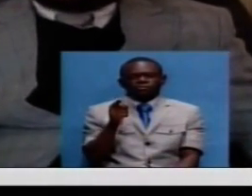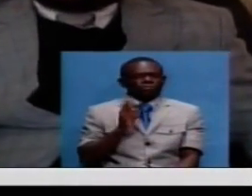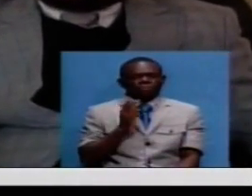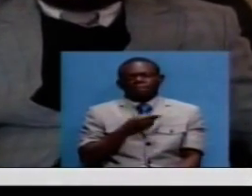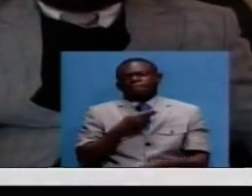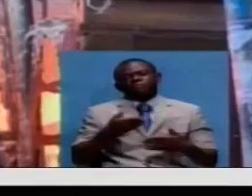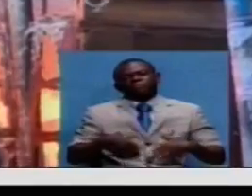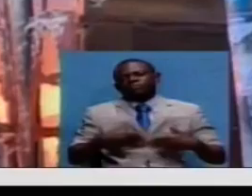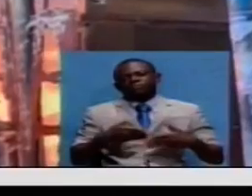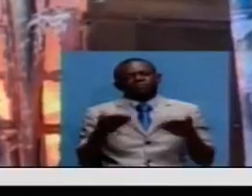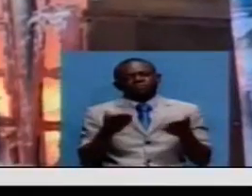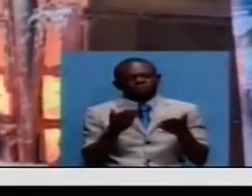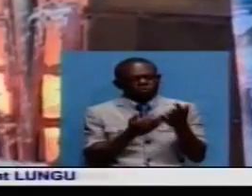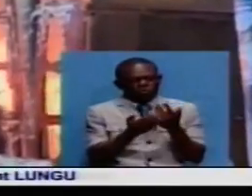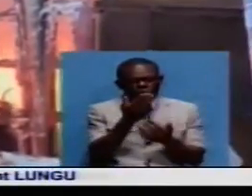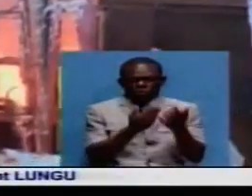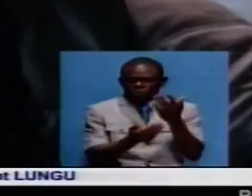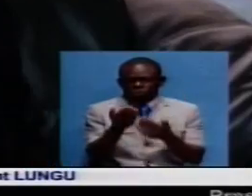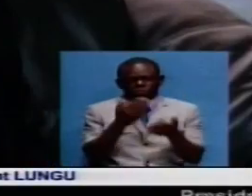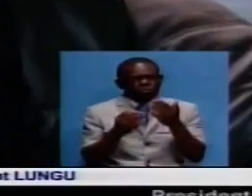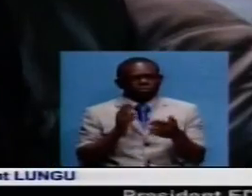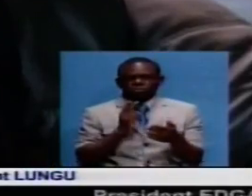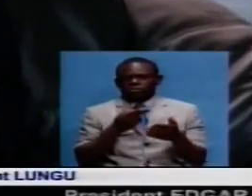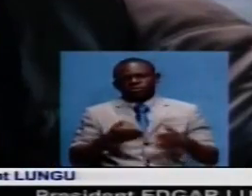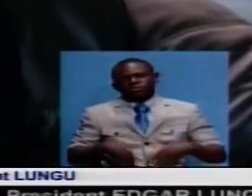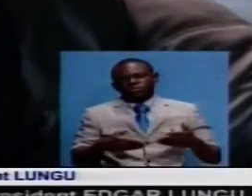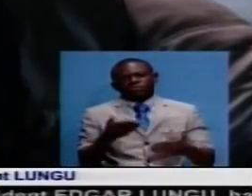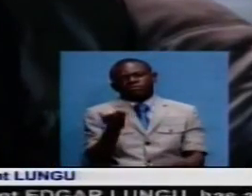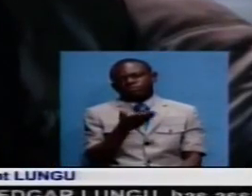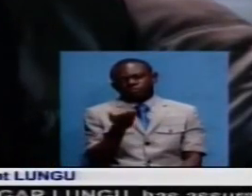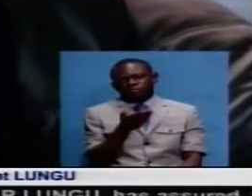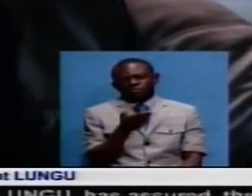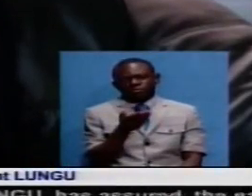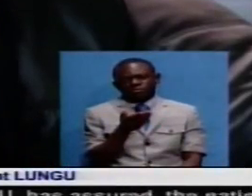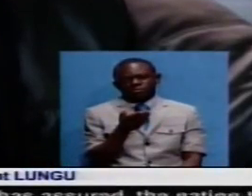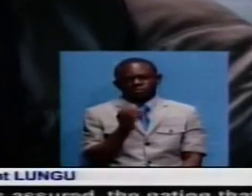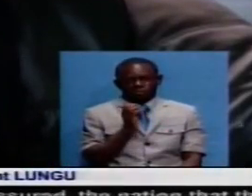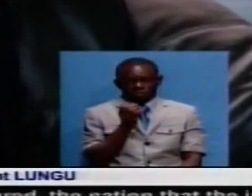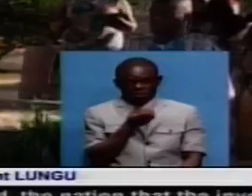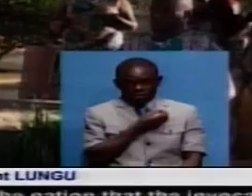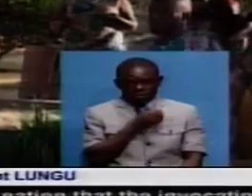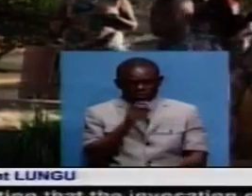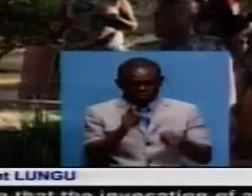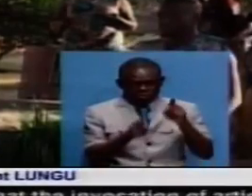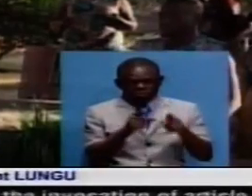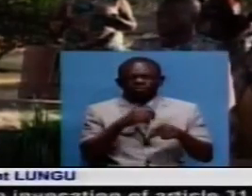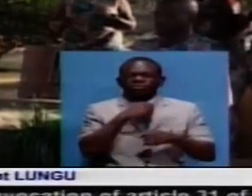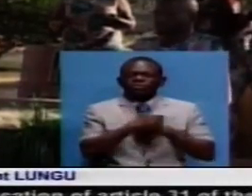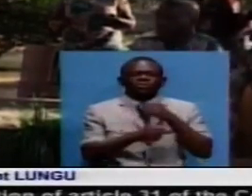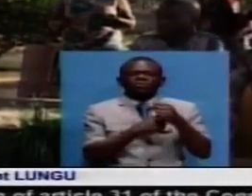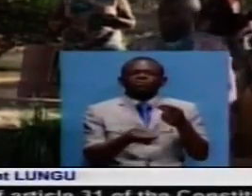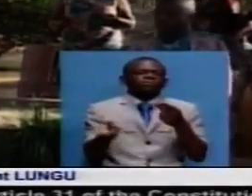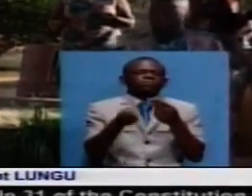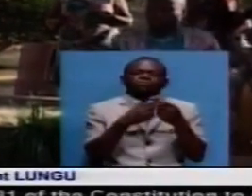that that adds on to the misery that our citizens are going through. Robert Mwanza,